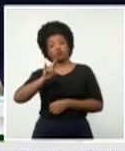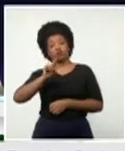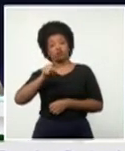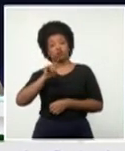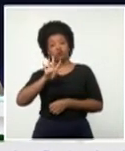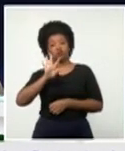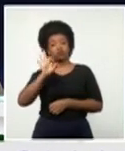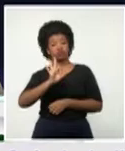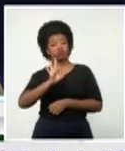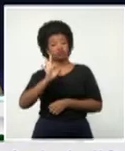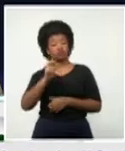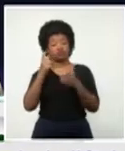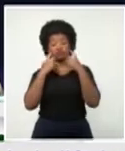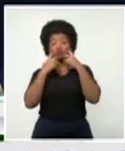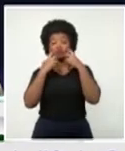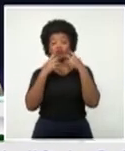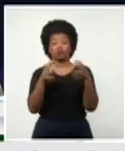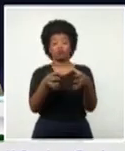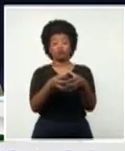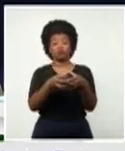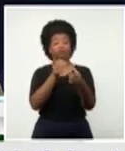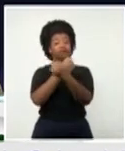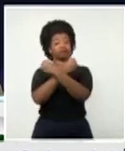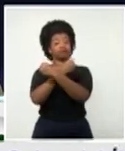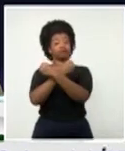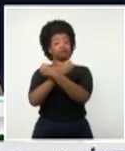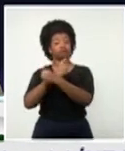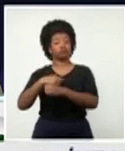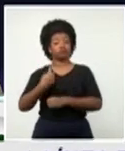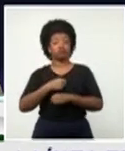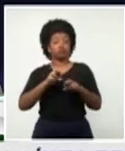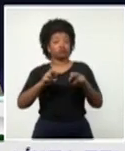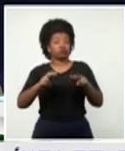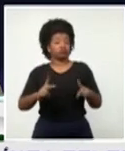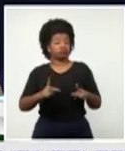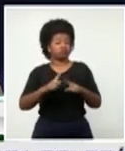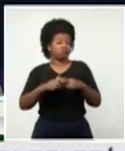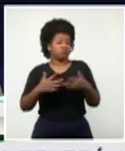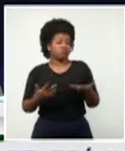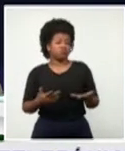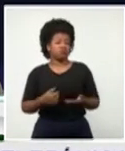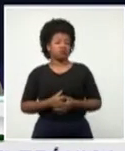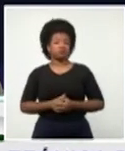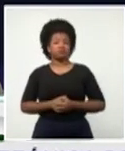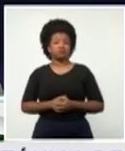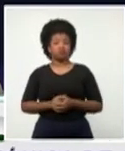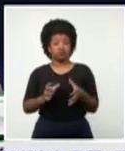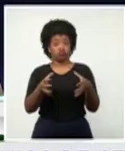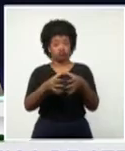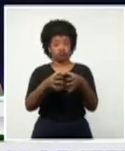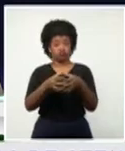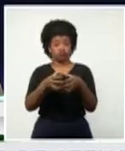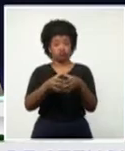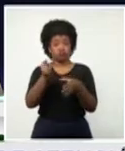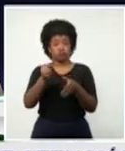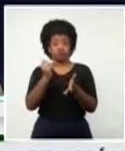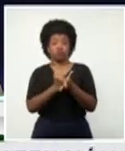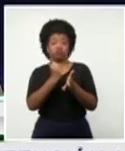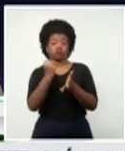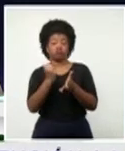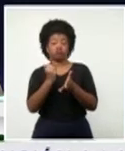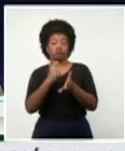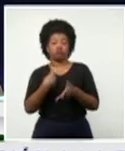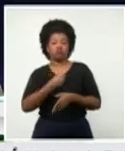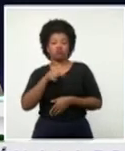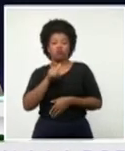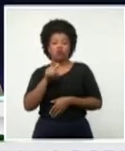they account for 89.4%. This is a very important risk group, and this is one